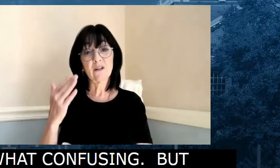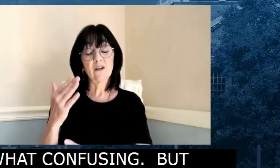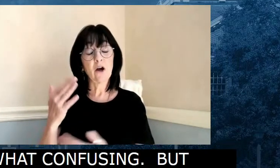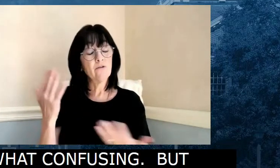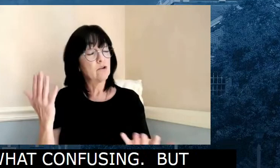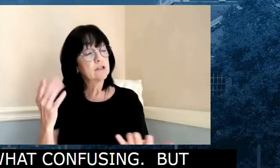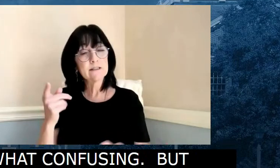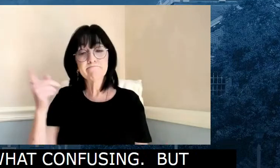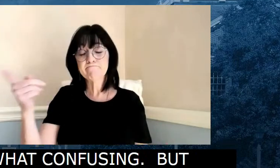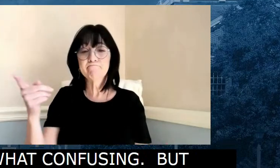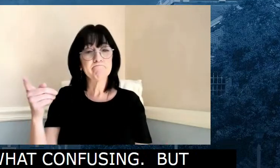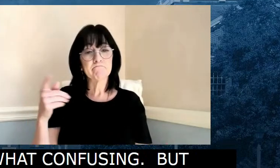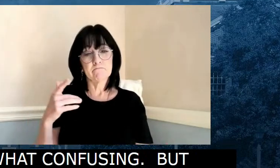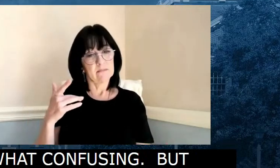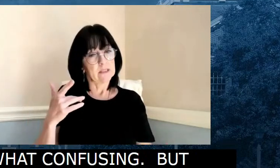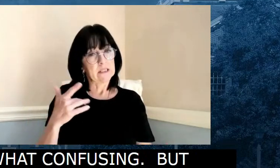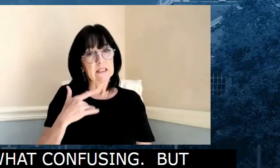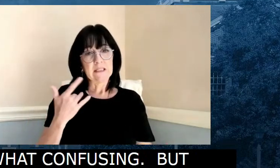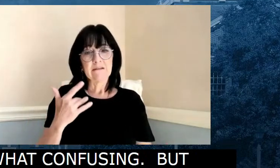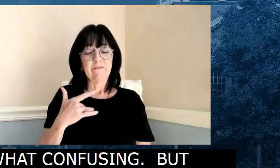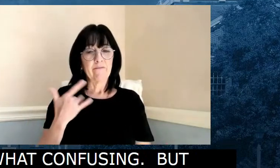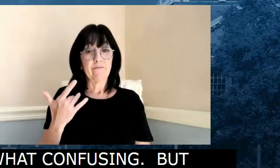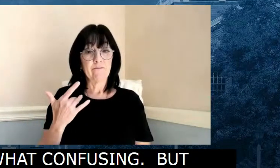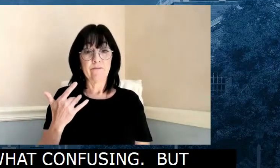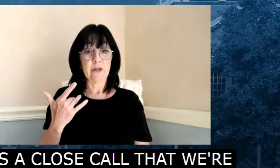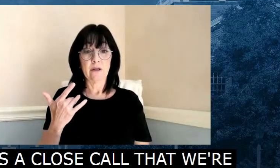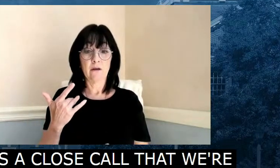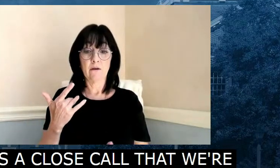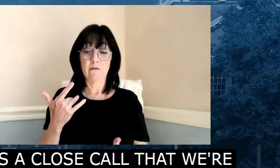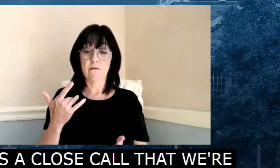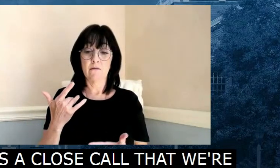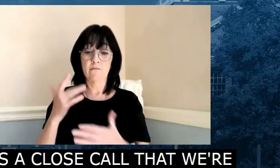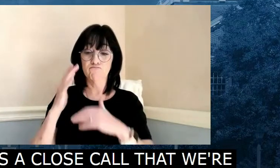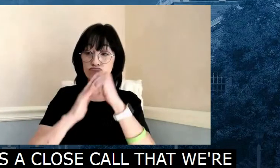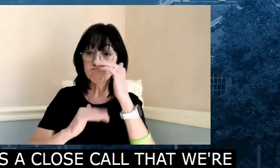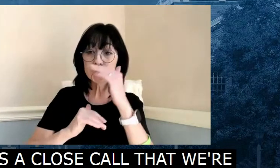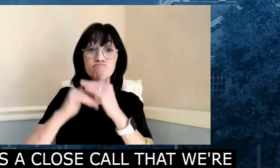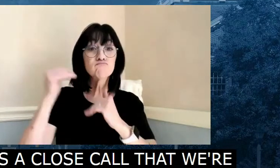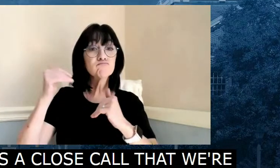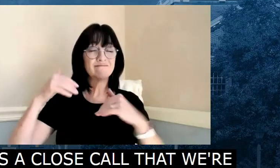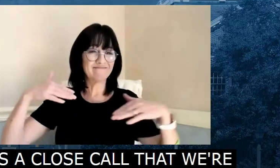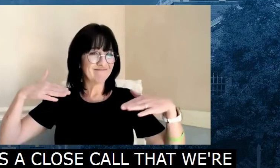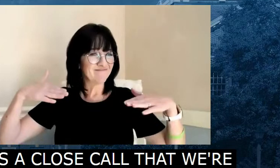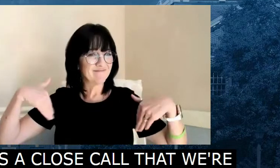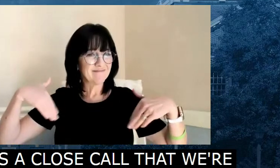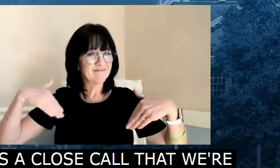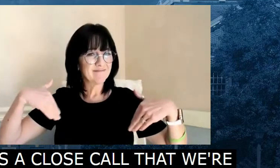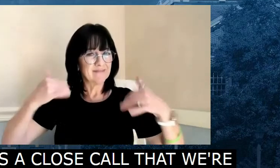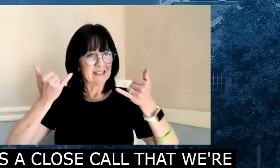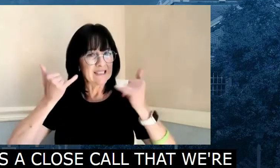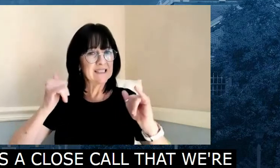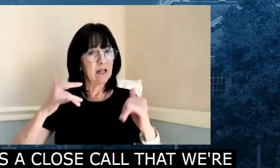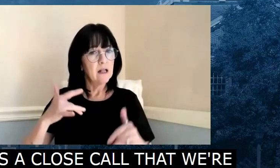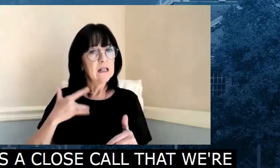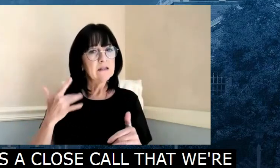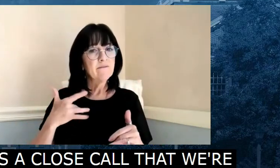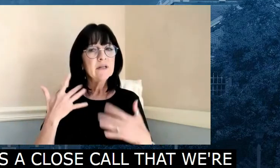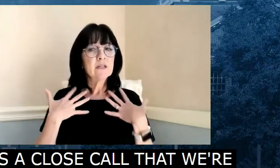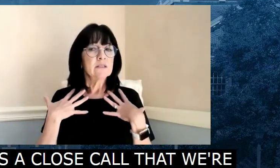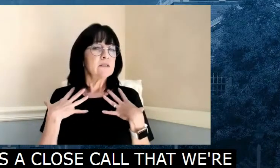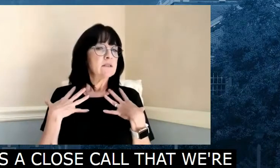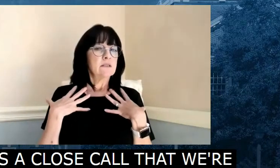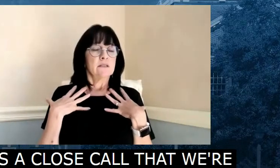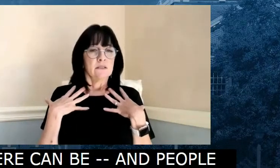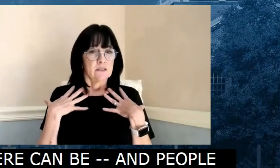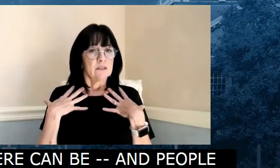call, that we're not where we need to be yet, and there can be, and people need to understand this, that there can be